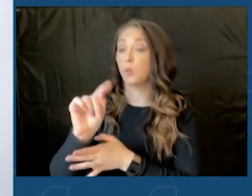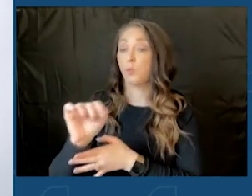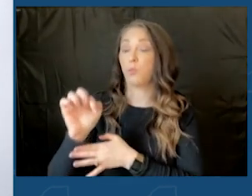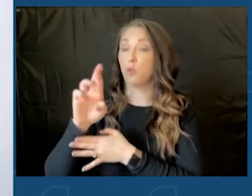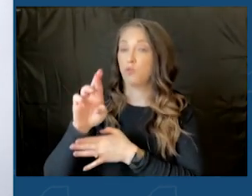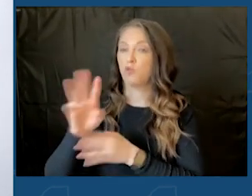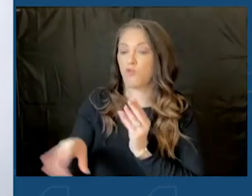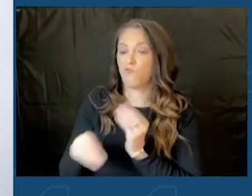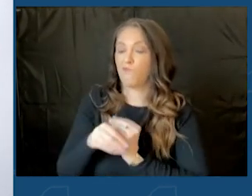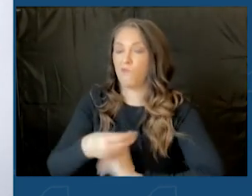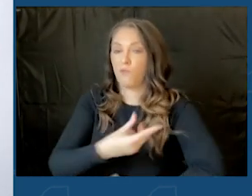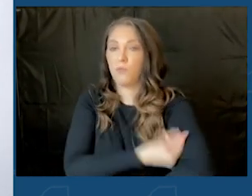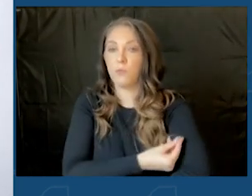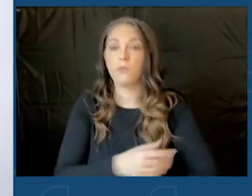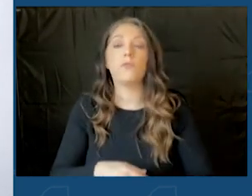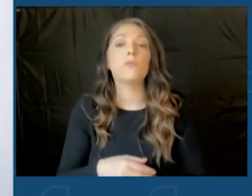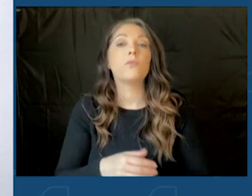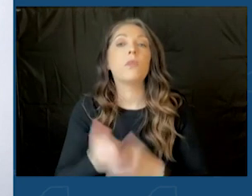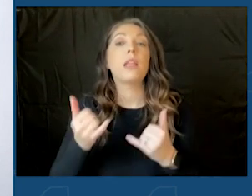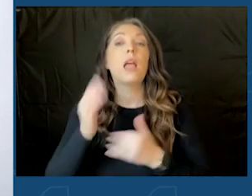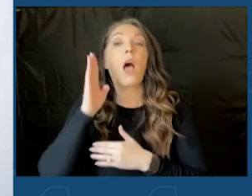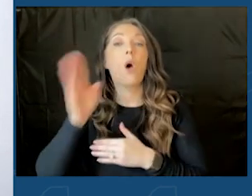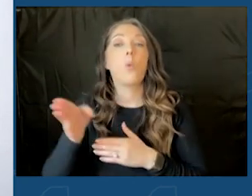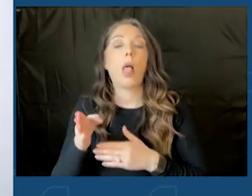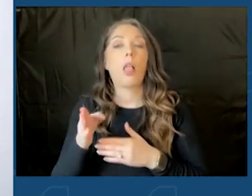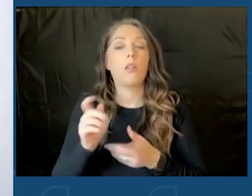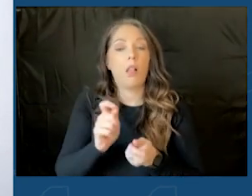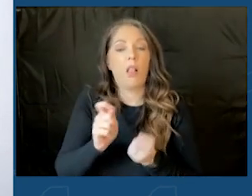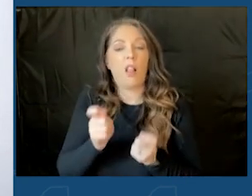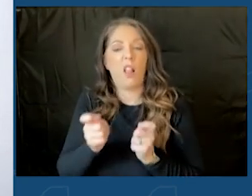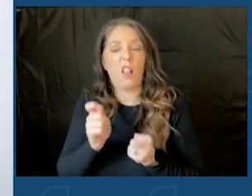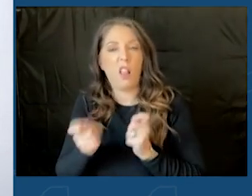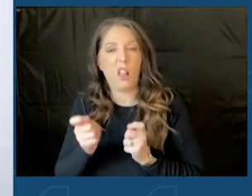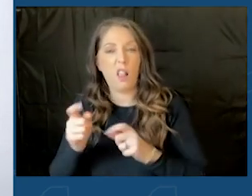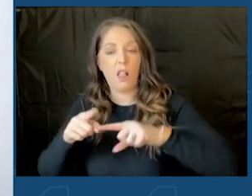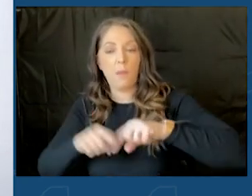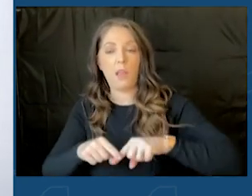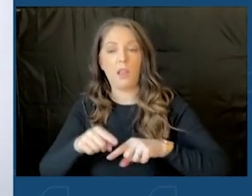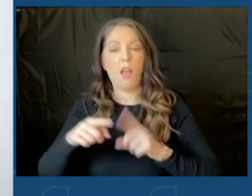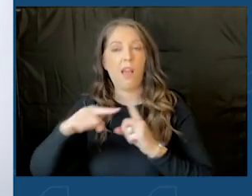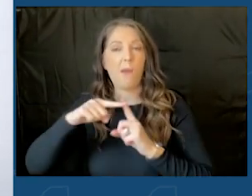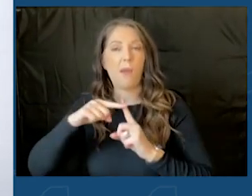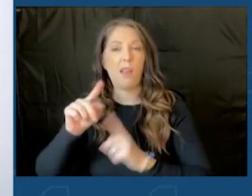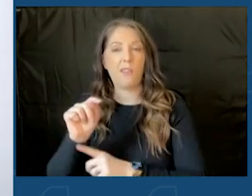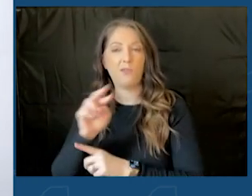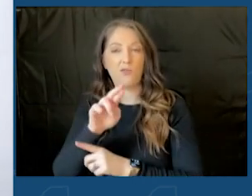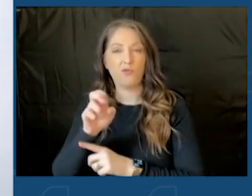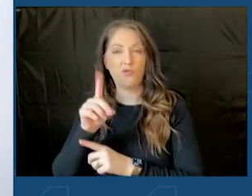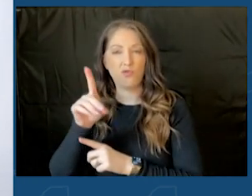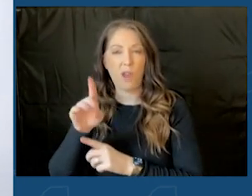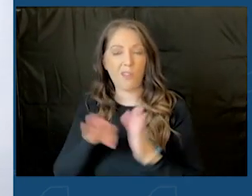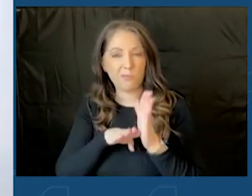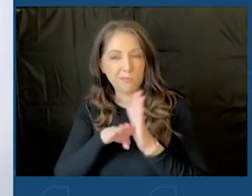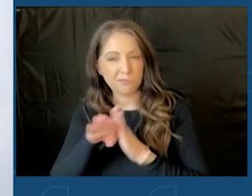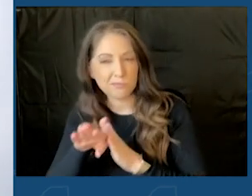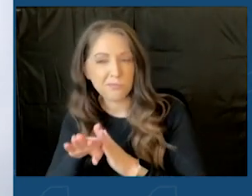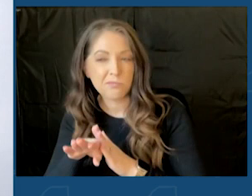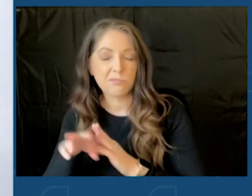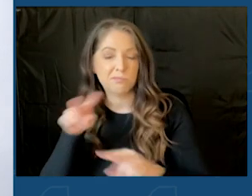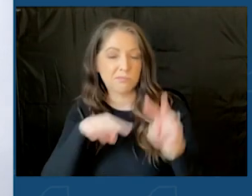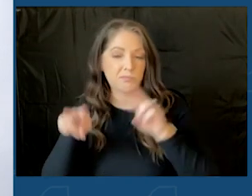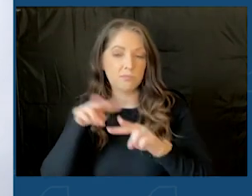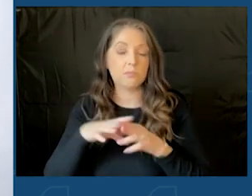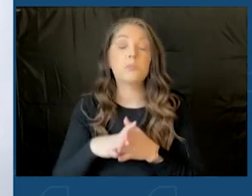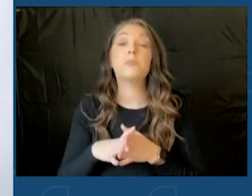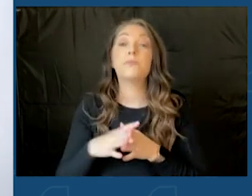guidance based on positive trends and with hospitalizations and cases. But before we get into that, it's always important to talk about where we are